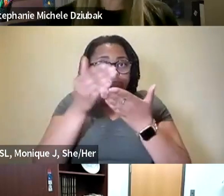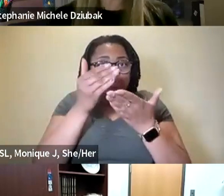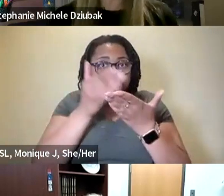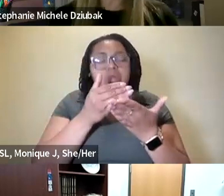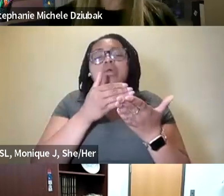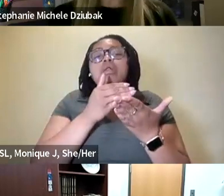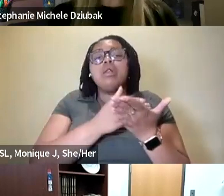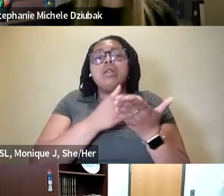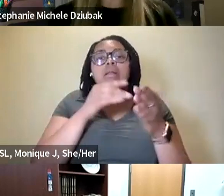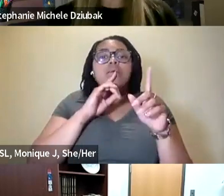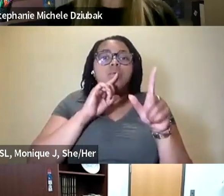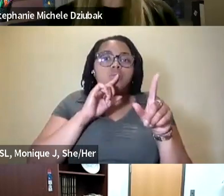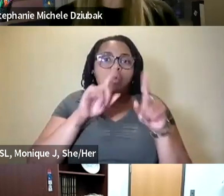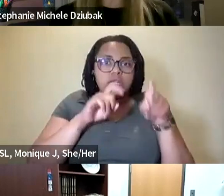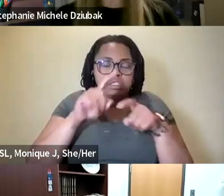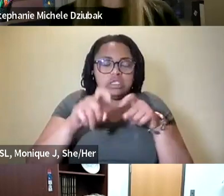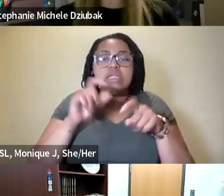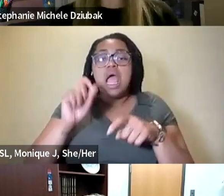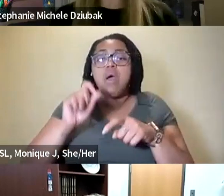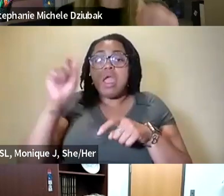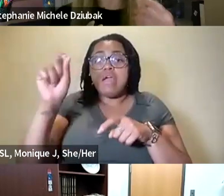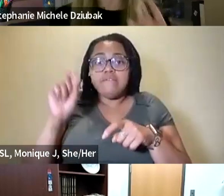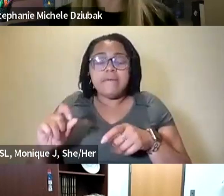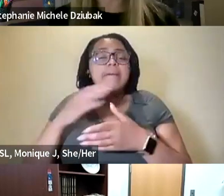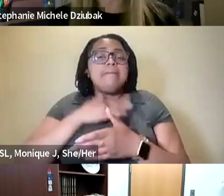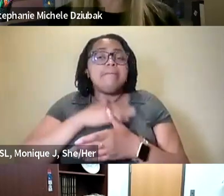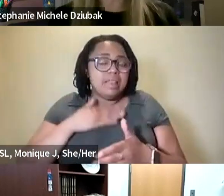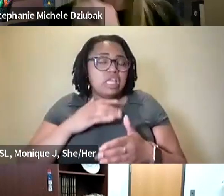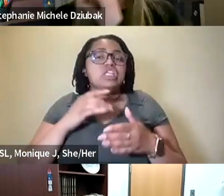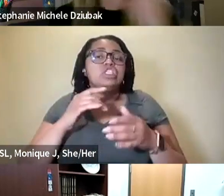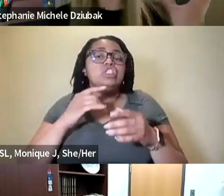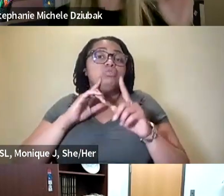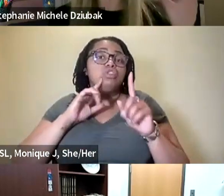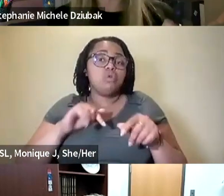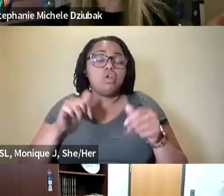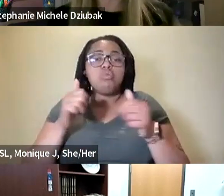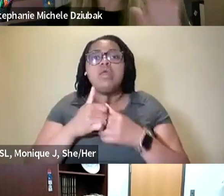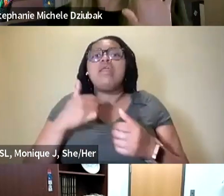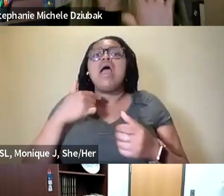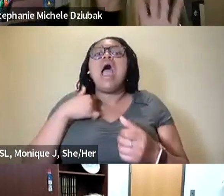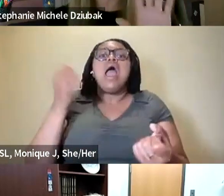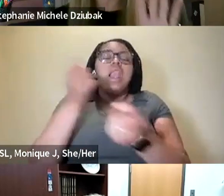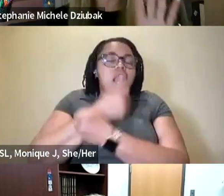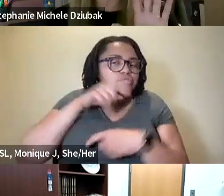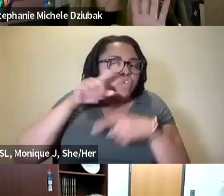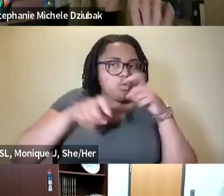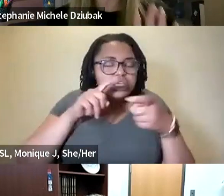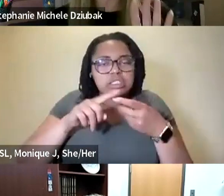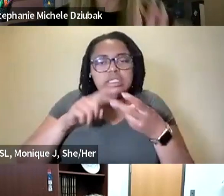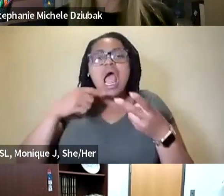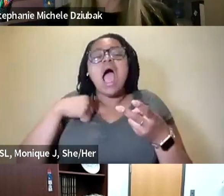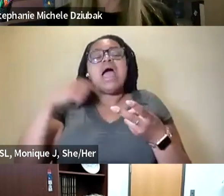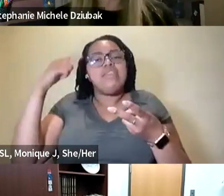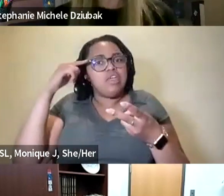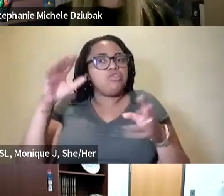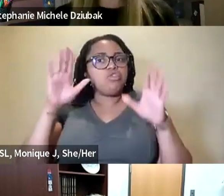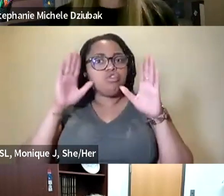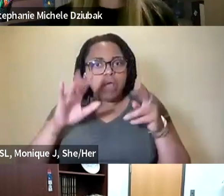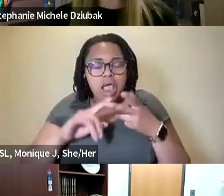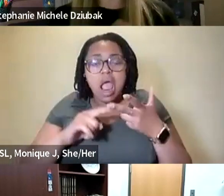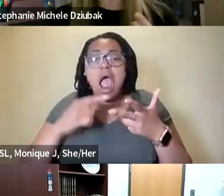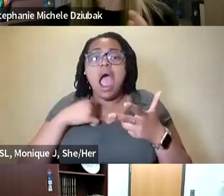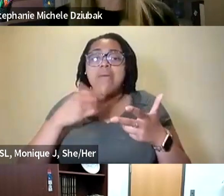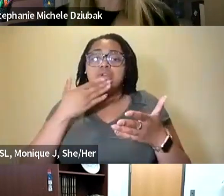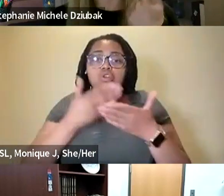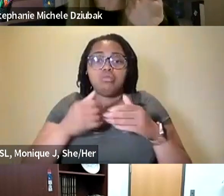please respond with either, I love these questions, I think they're great, I'm good accepting them as they are,